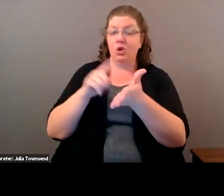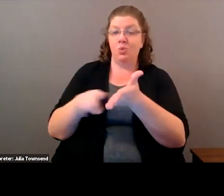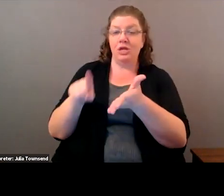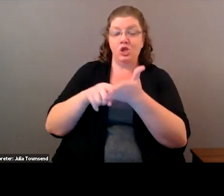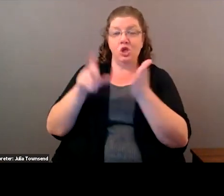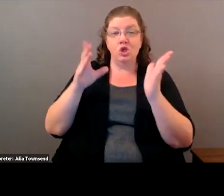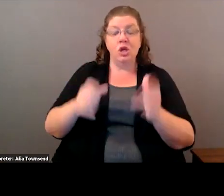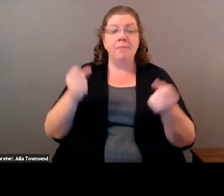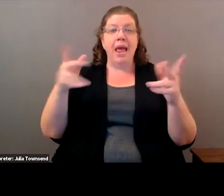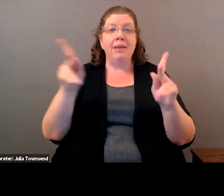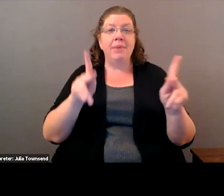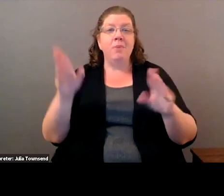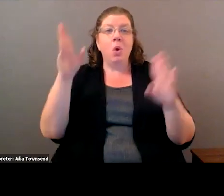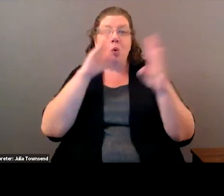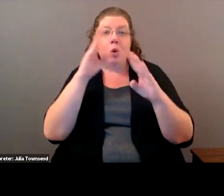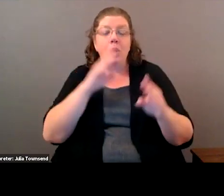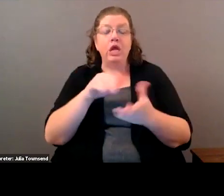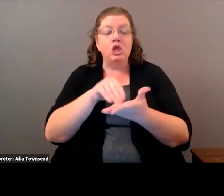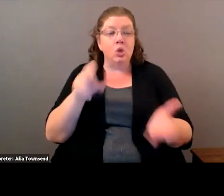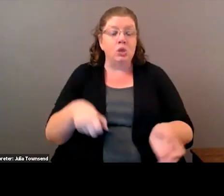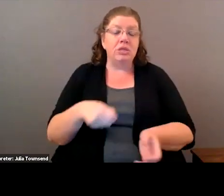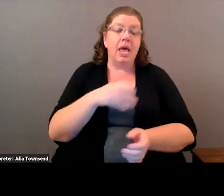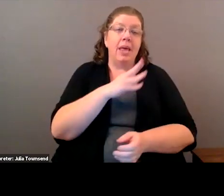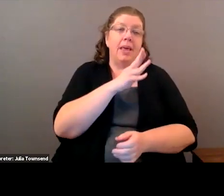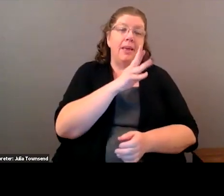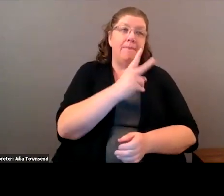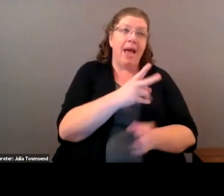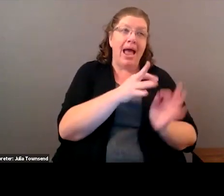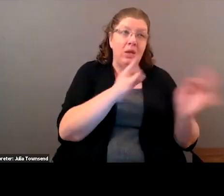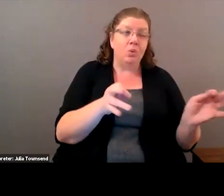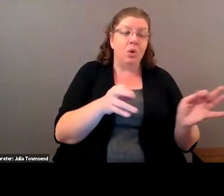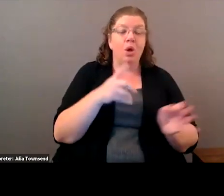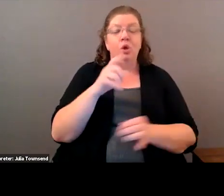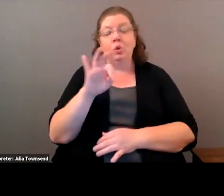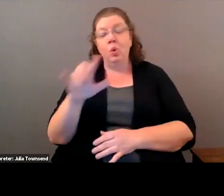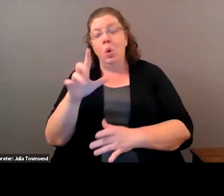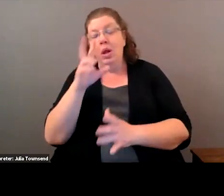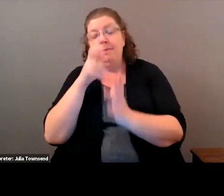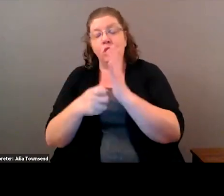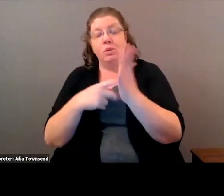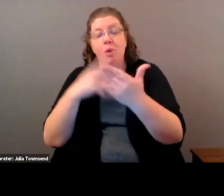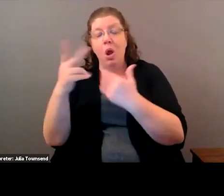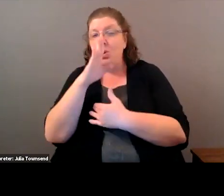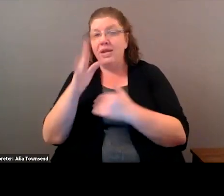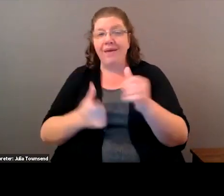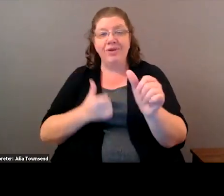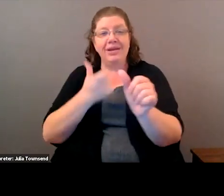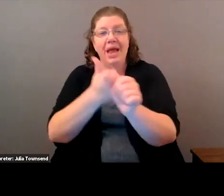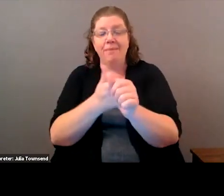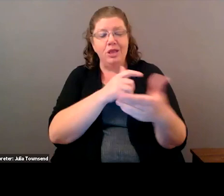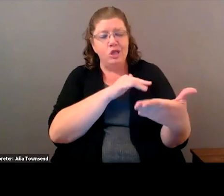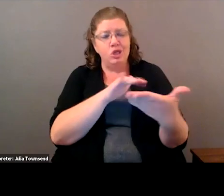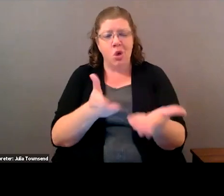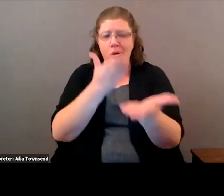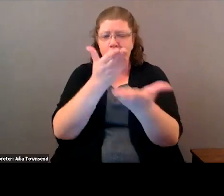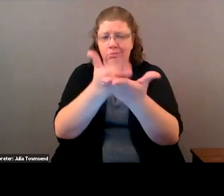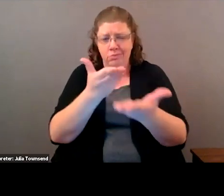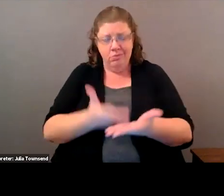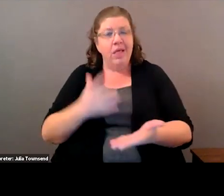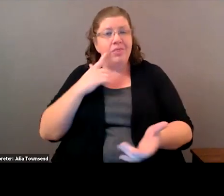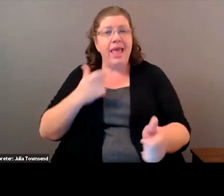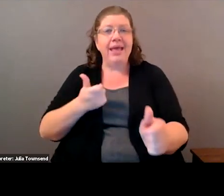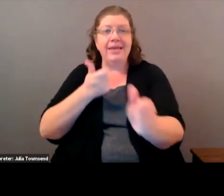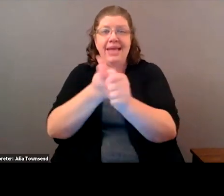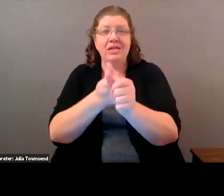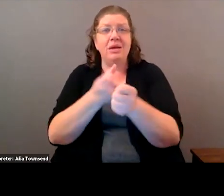worry that students in bilingual and dual immersion programs might never catch up, but this study shows convincingly that they do catch up and in